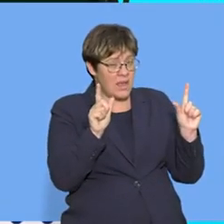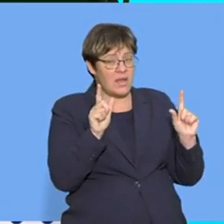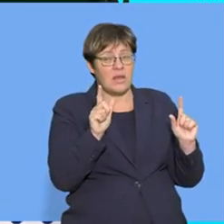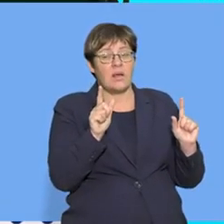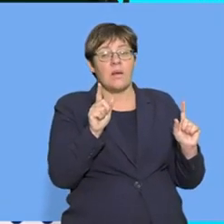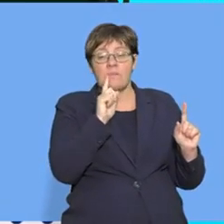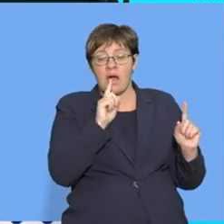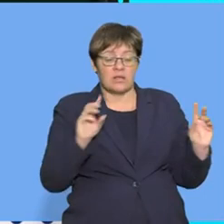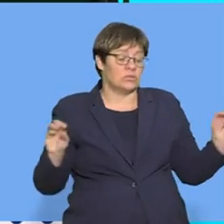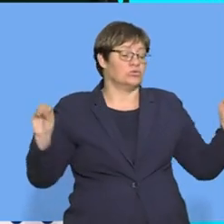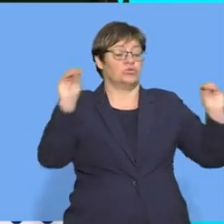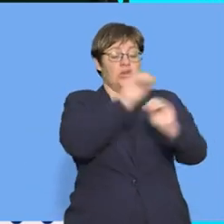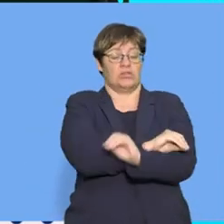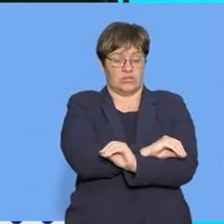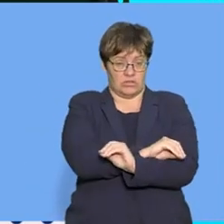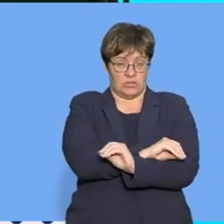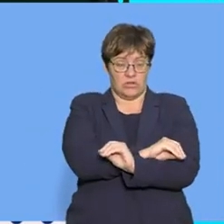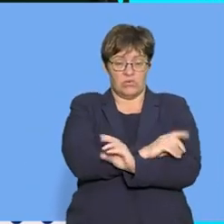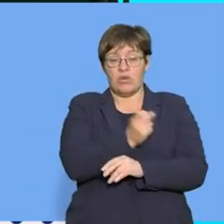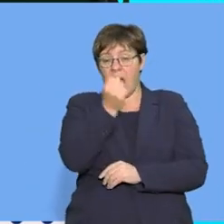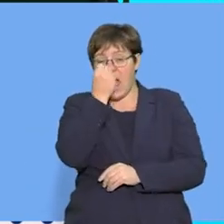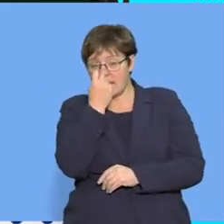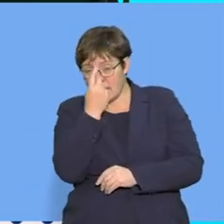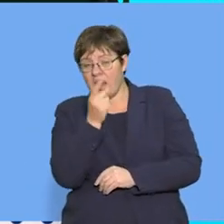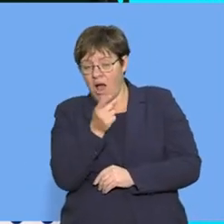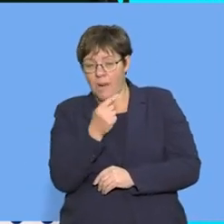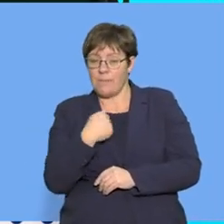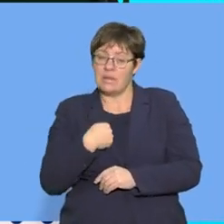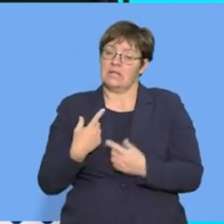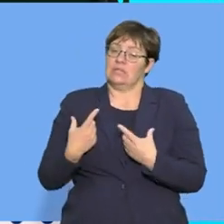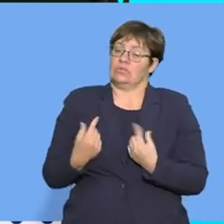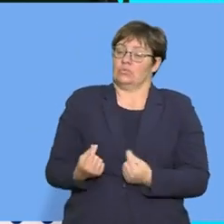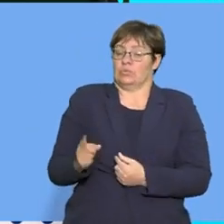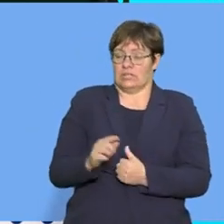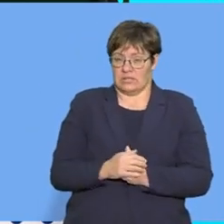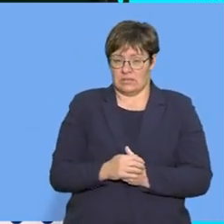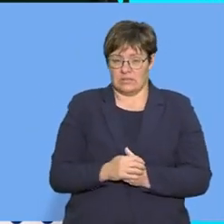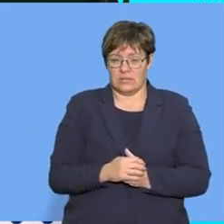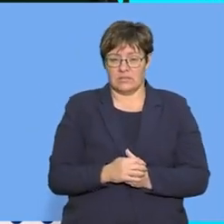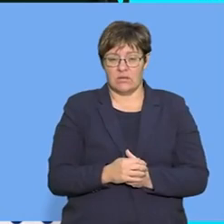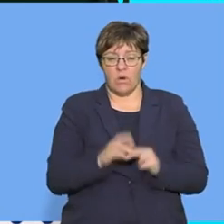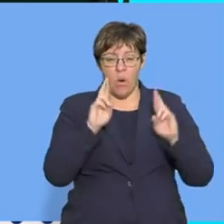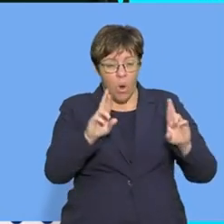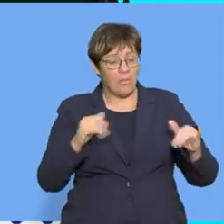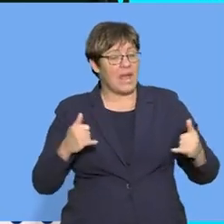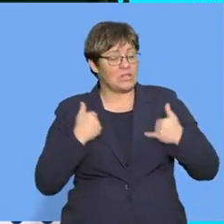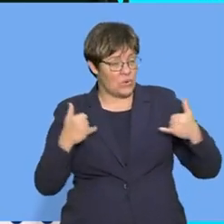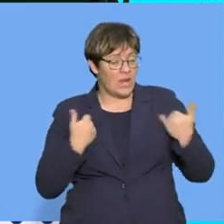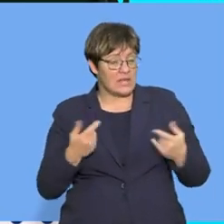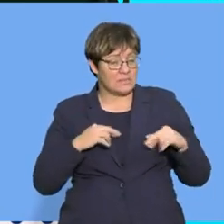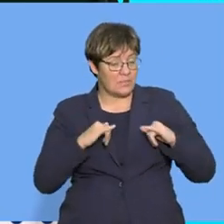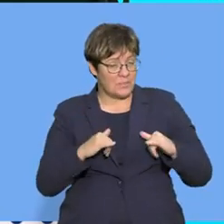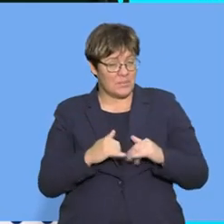switch the things around so that it makes sense on what exactly you need to do. Guys, I hope you are enjoying this and you are seeing